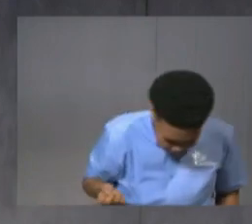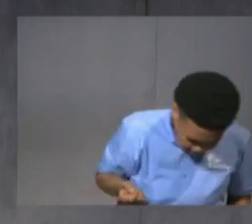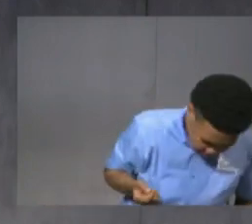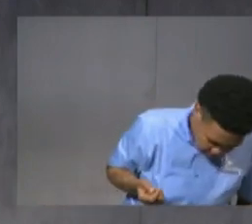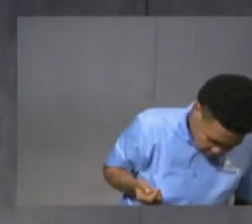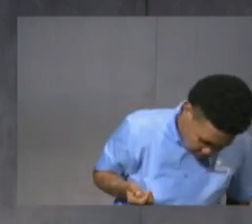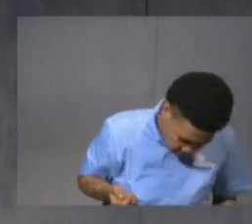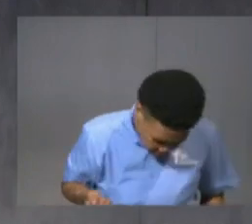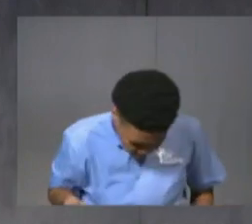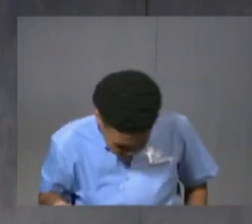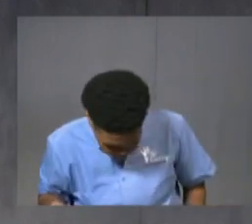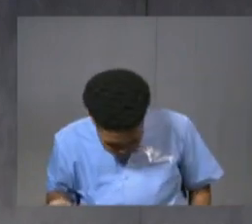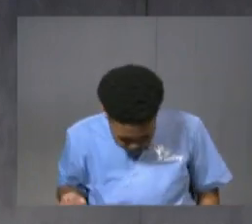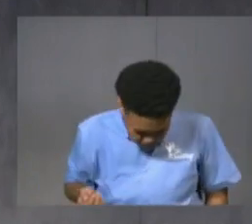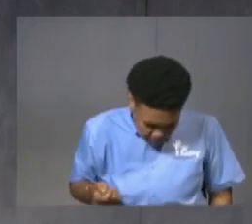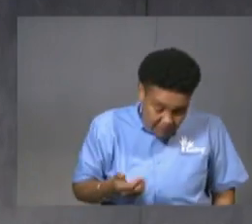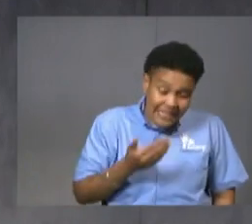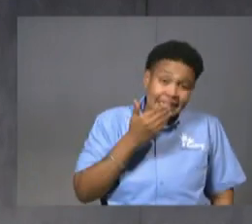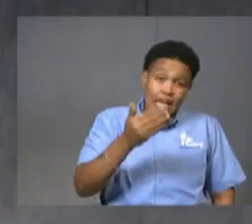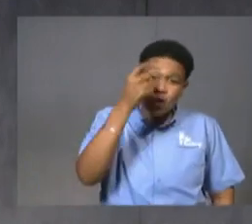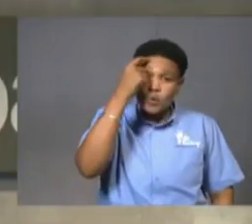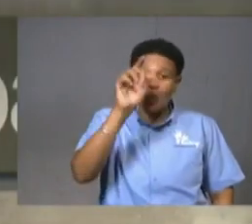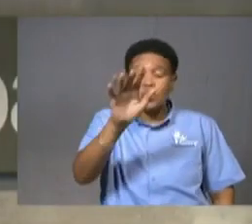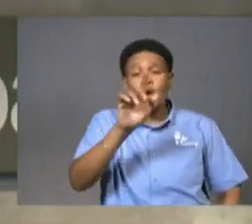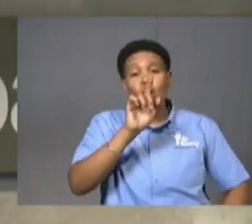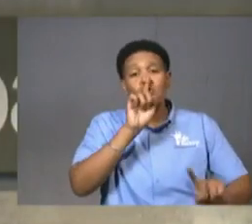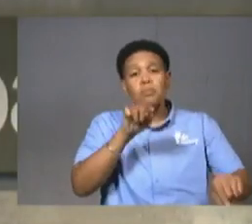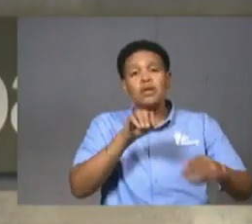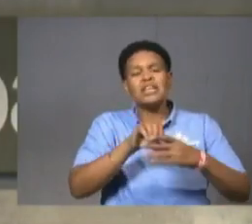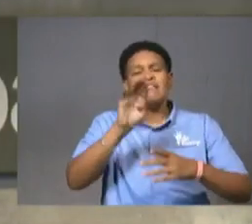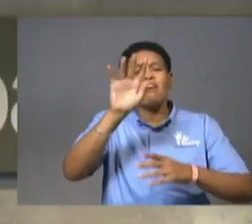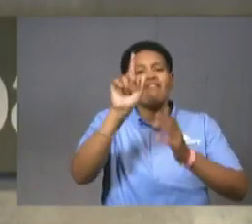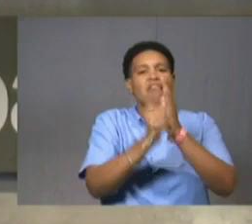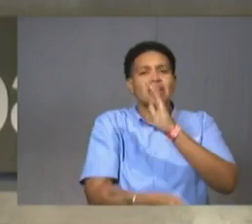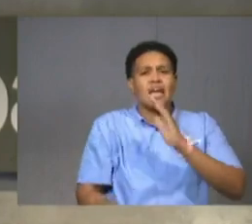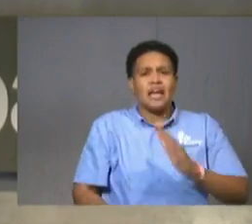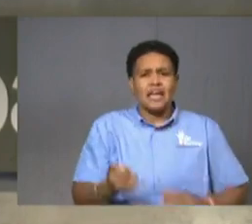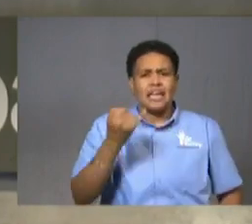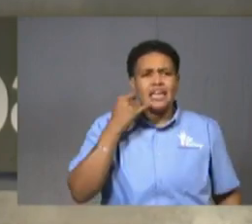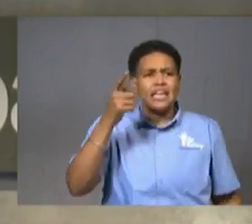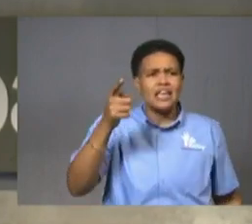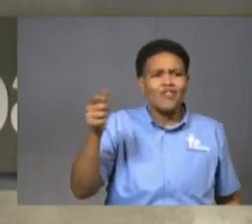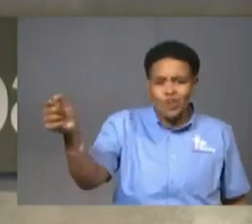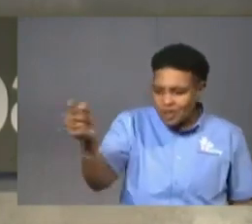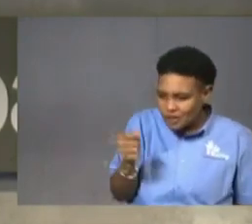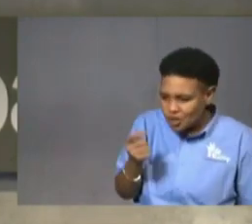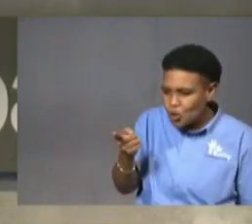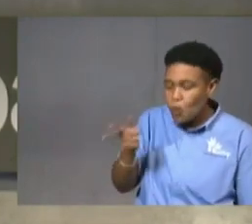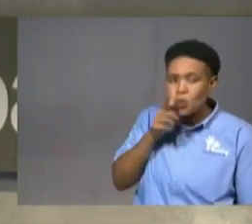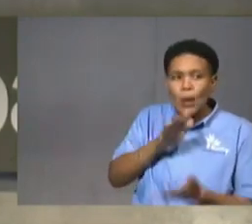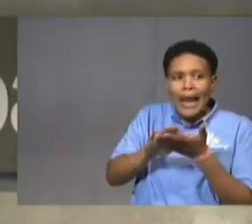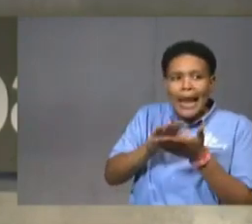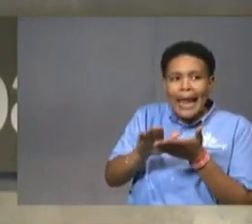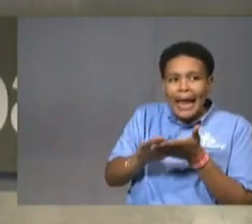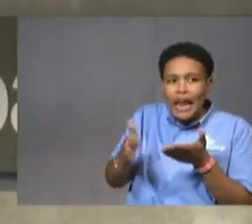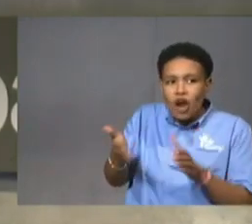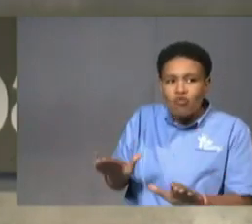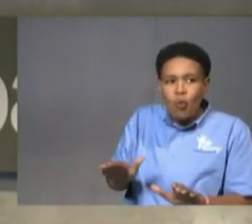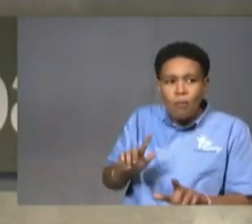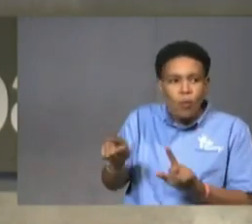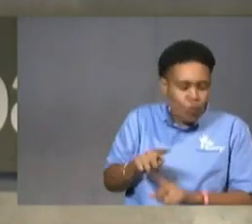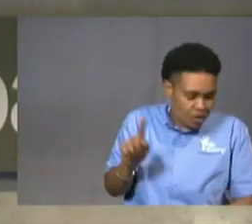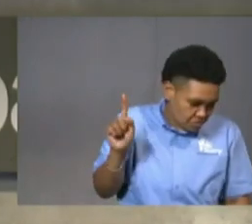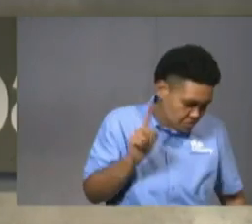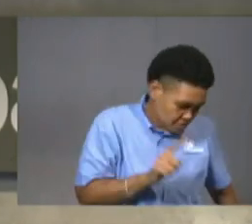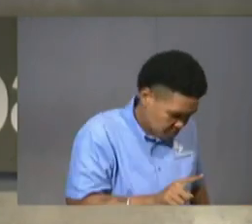Clark, your rebuttal in 45 seconds. If you hire somebody to clean a room, and when you come back, they've